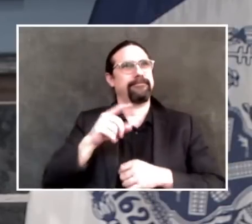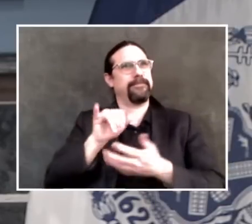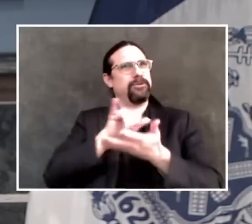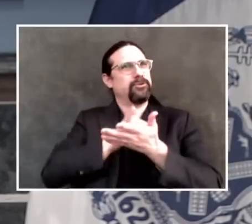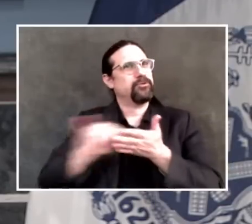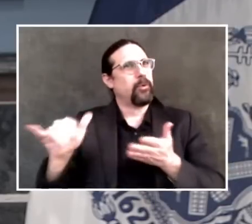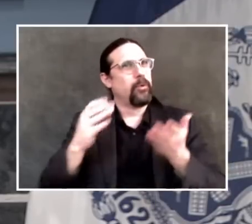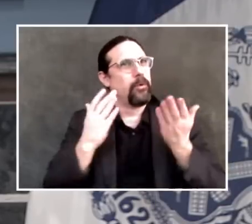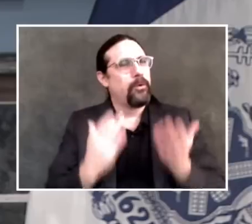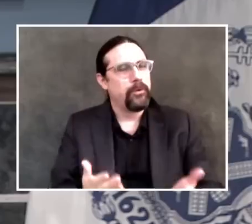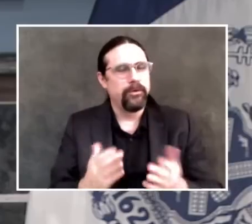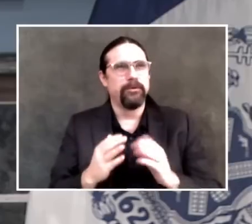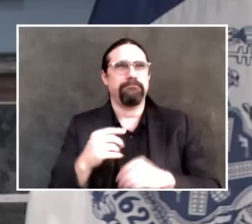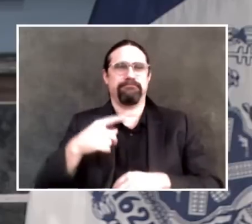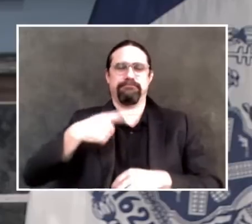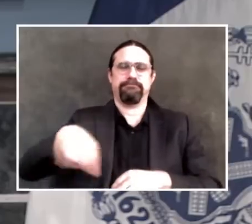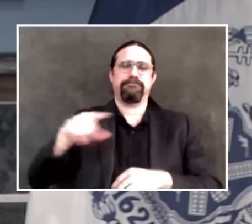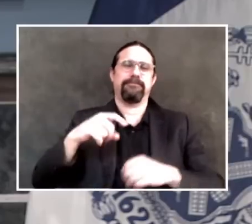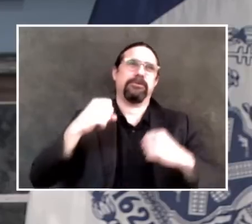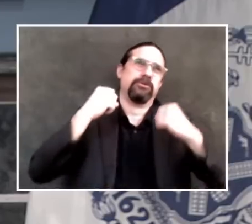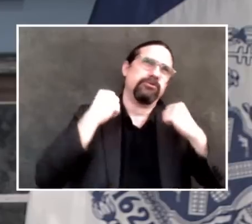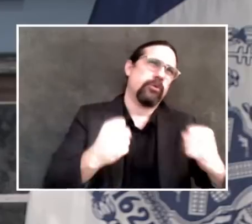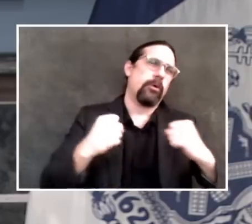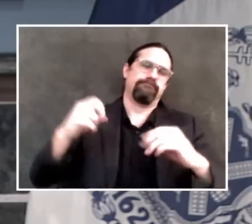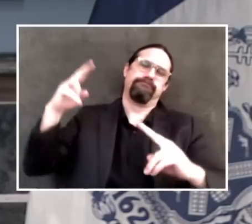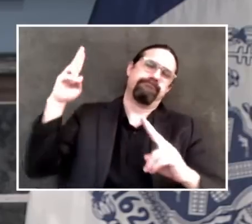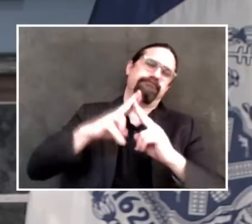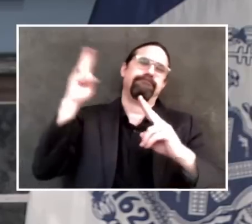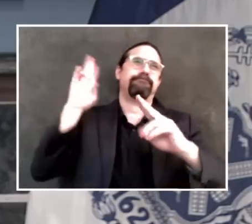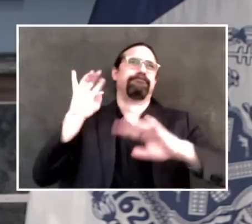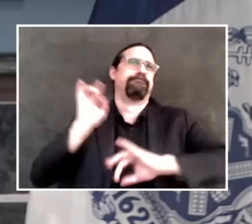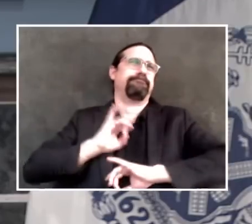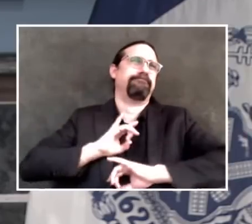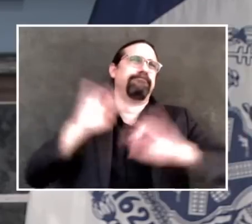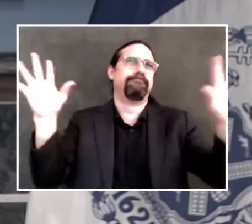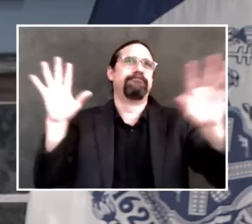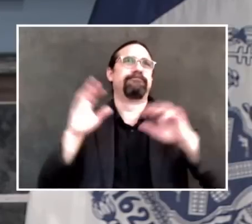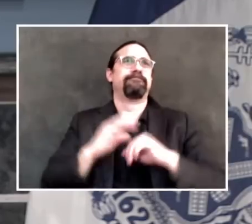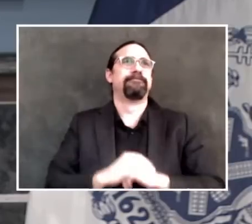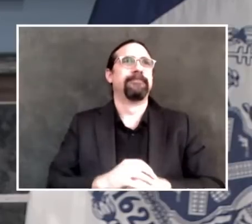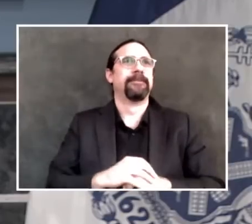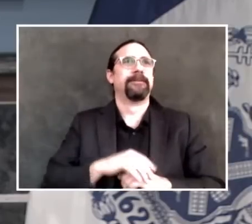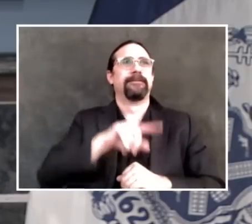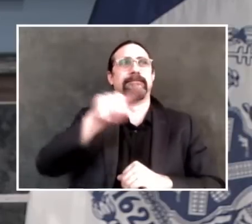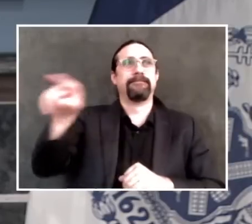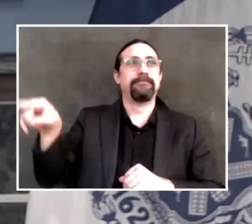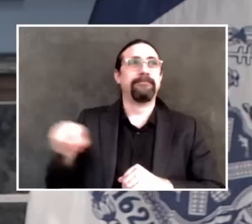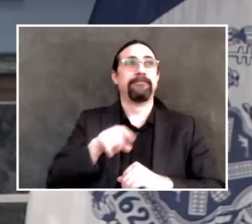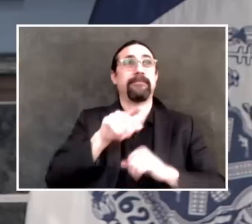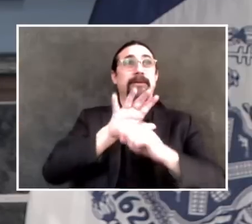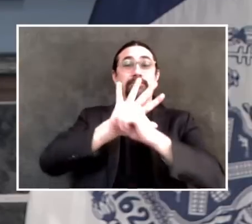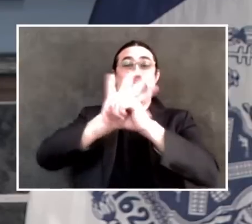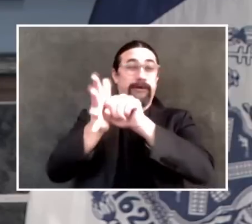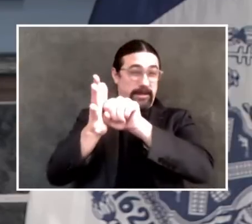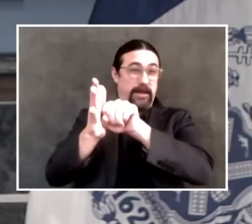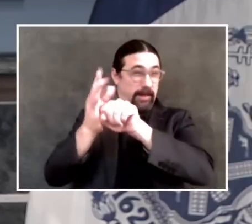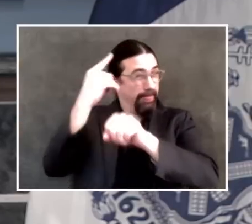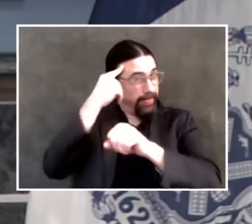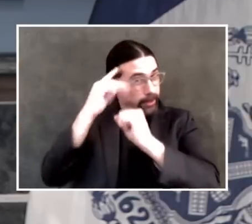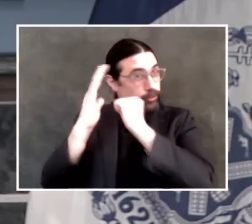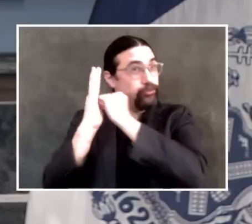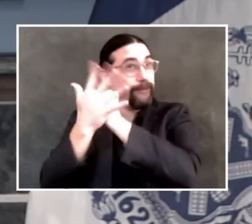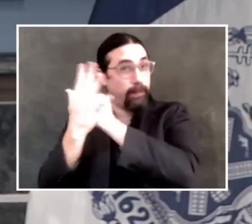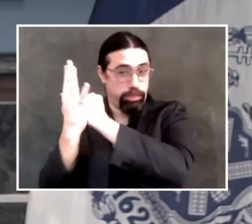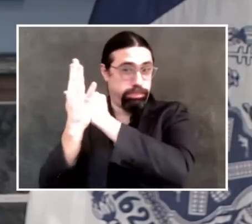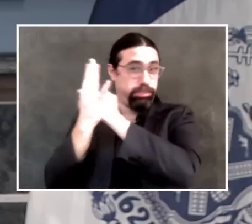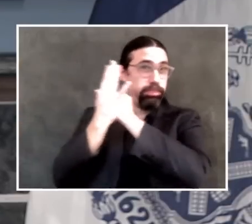actually can push this virus back. We actually can overcome this phase we're in. And I'm going to show you what